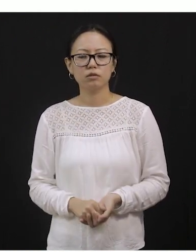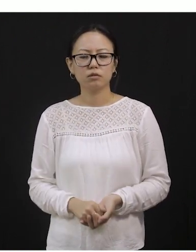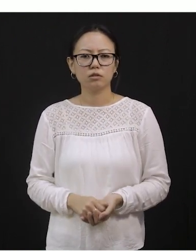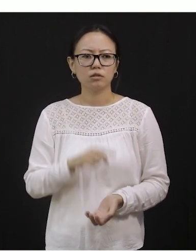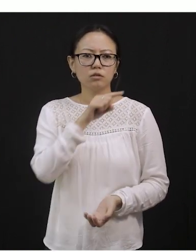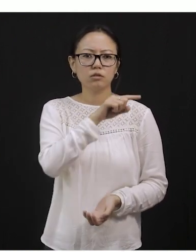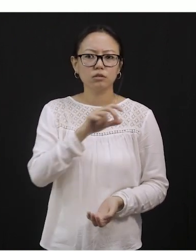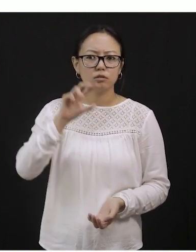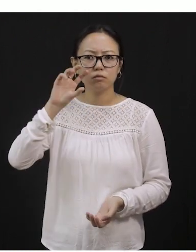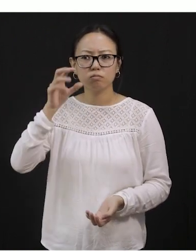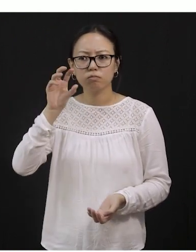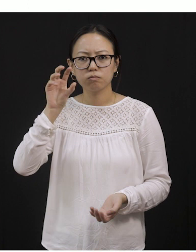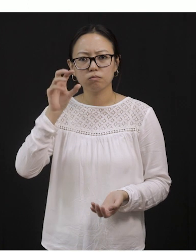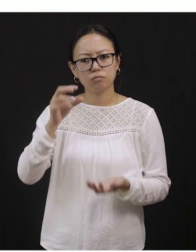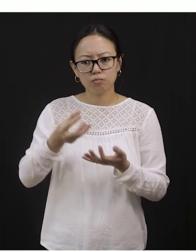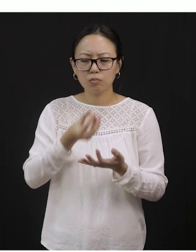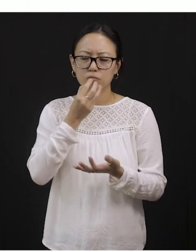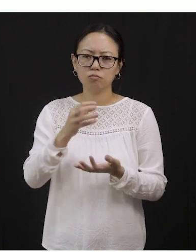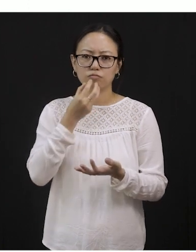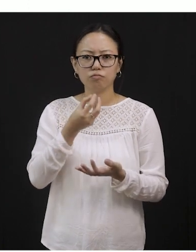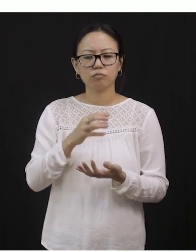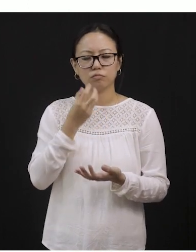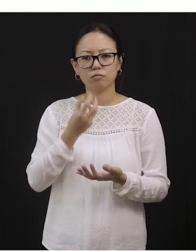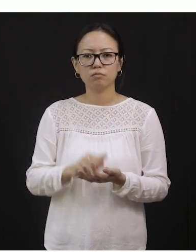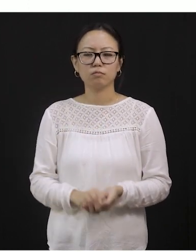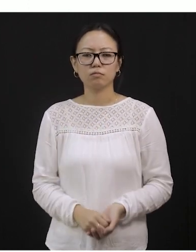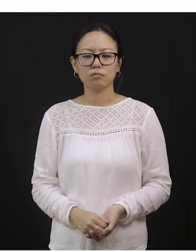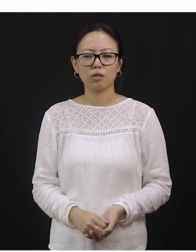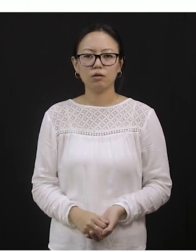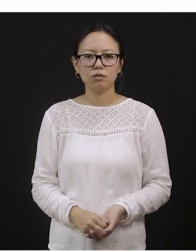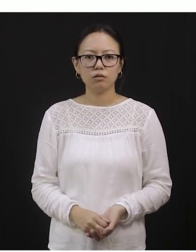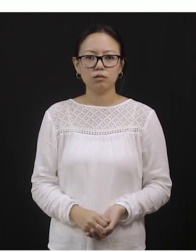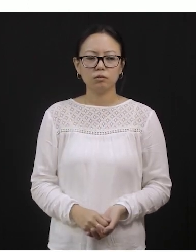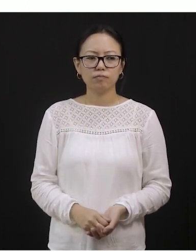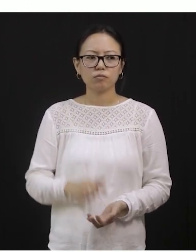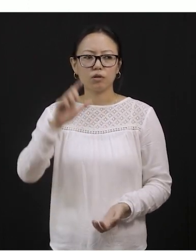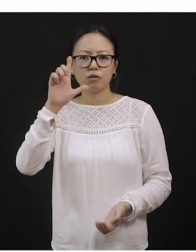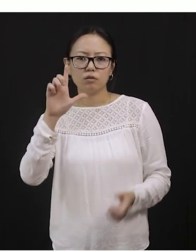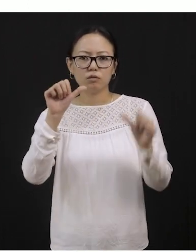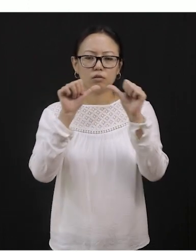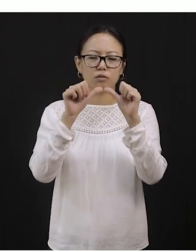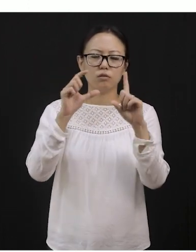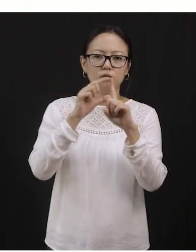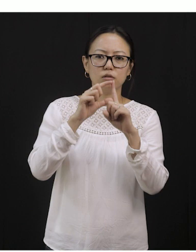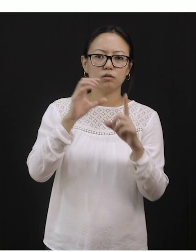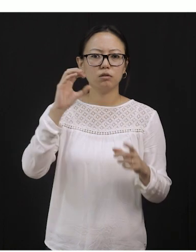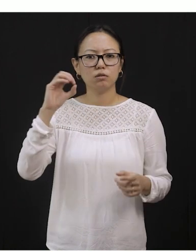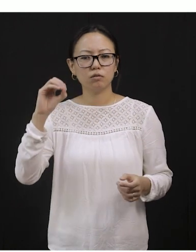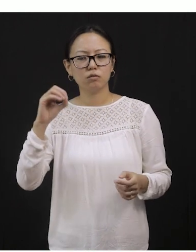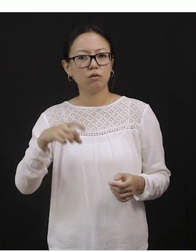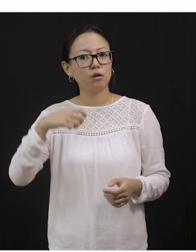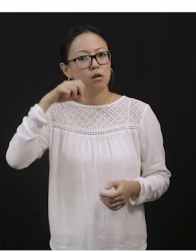to eat lattu. Lattu. Okay. Lattu is round in shape and it's yellow in color and it's